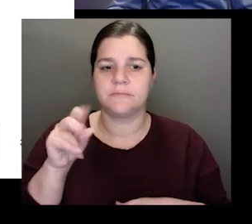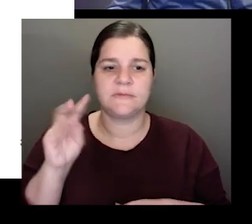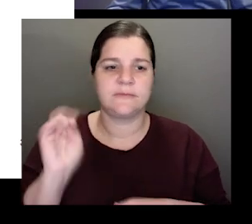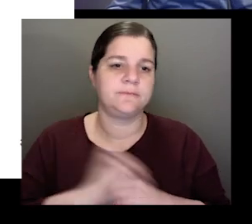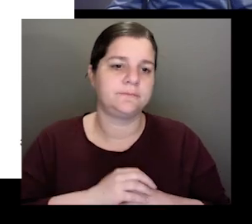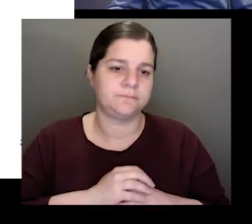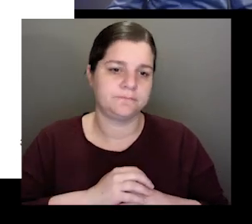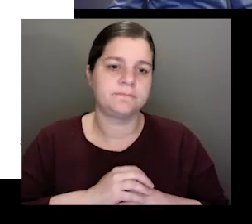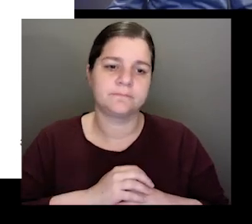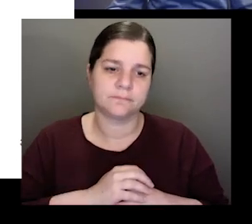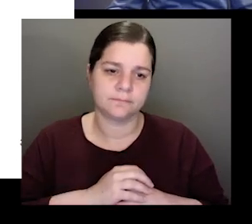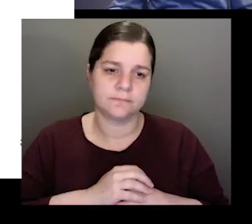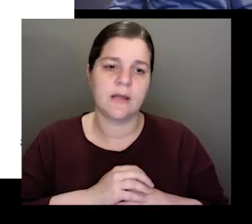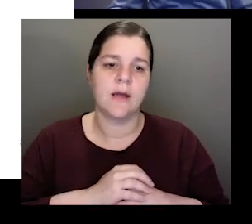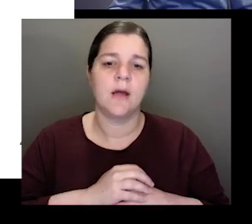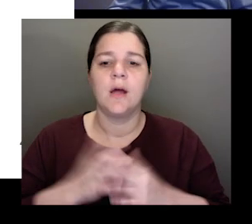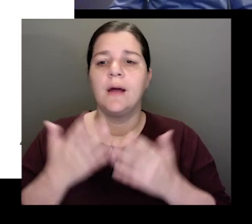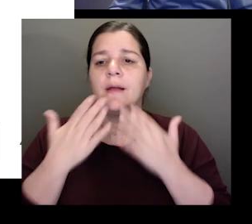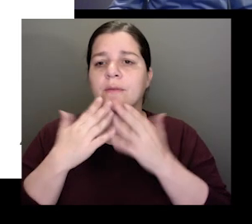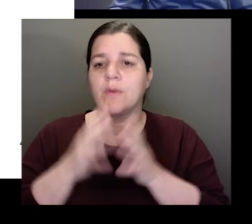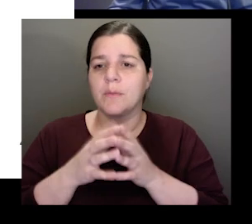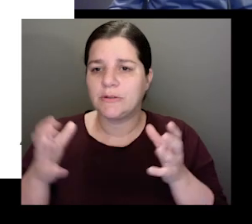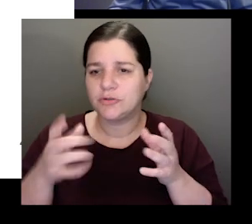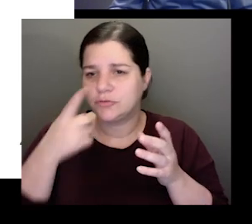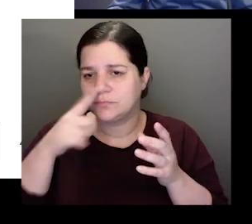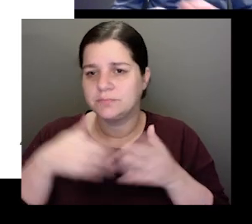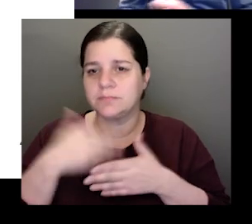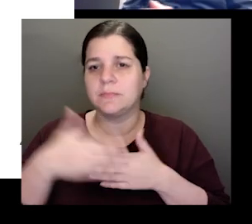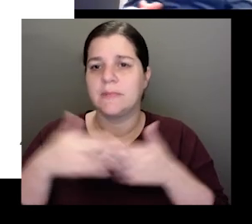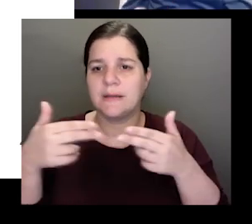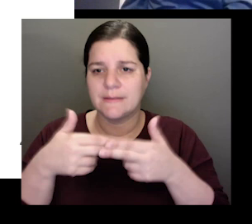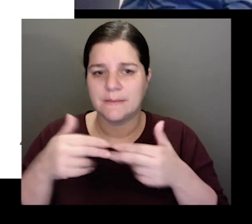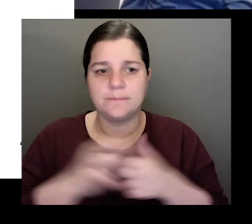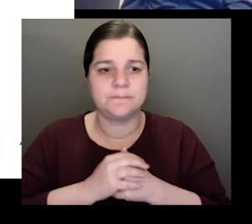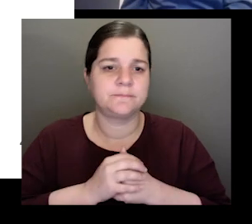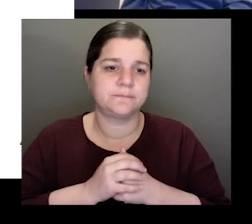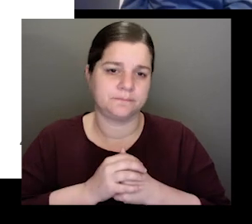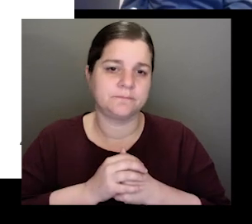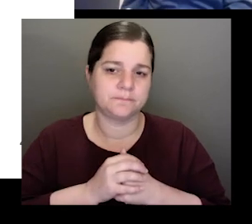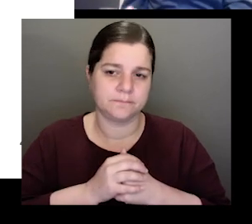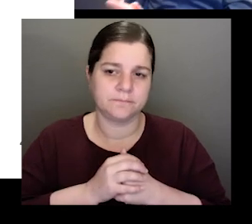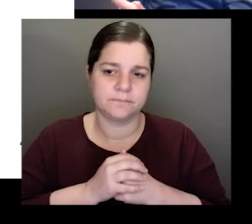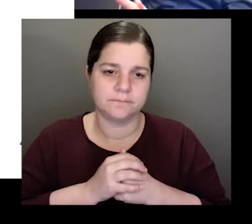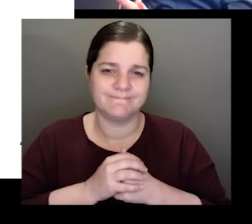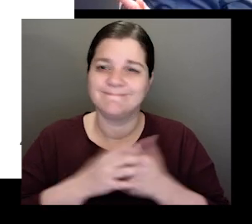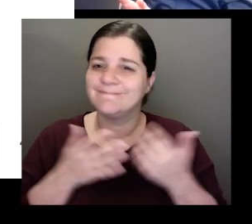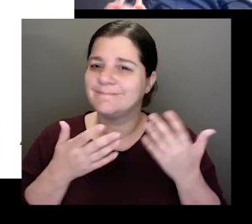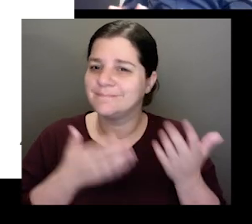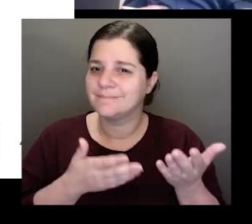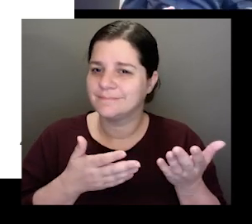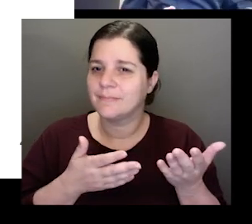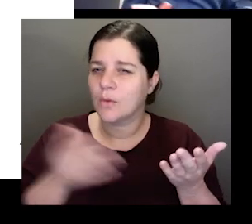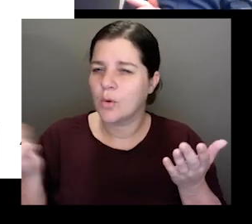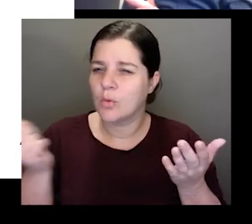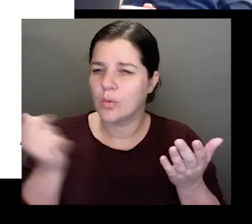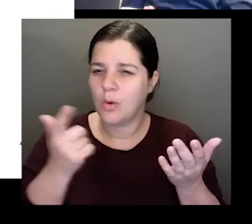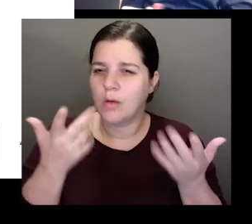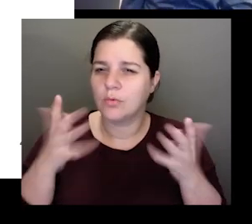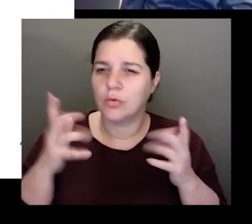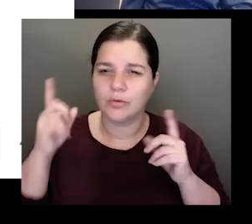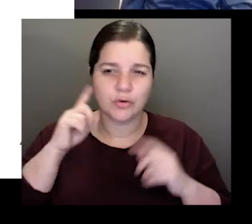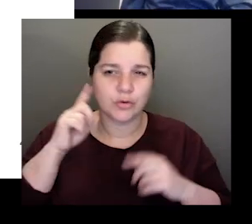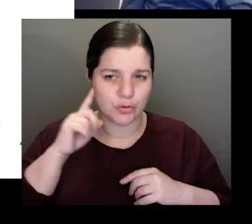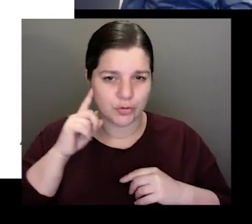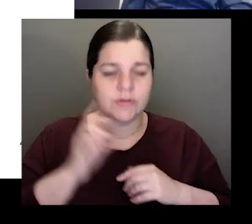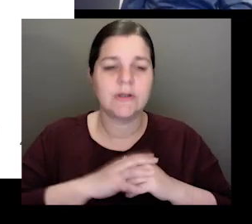afternoon, everyone. If we could go to the next slide, please. Thank you. So as you've already heard, the